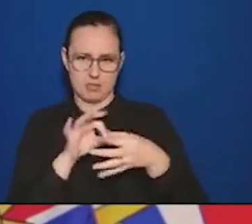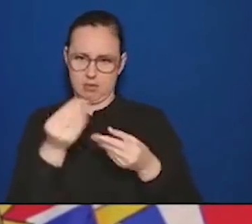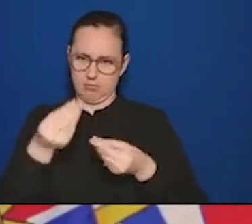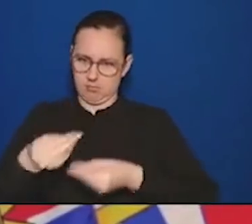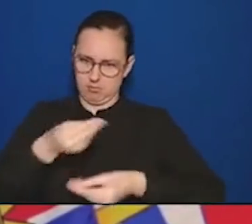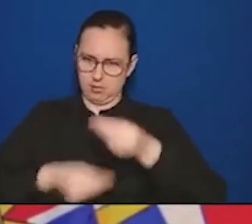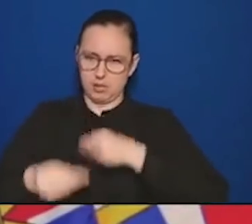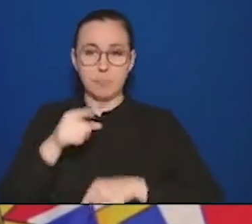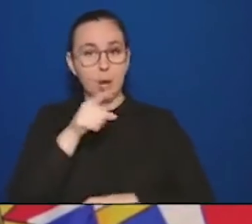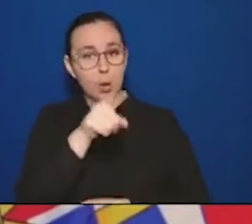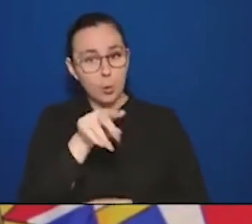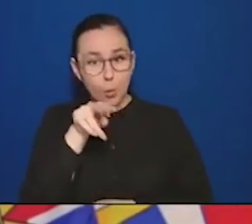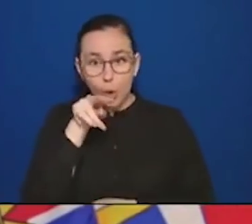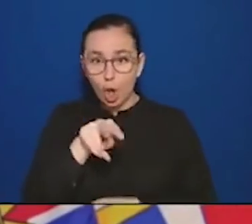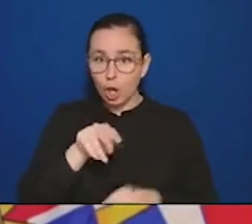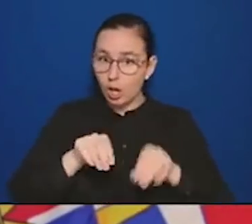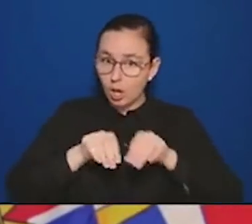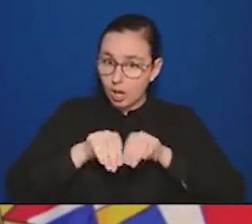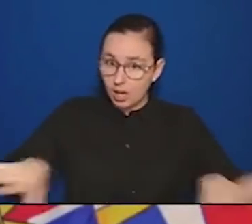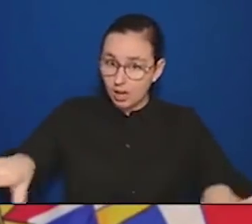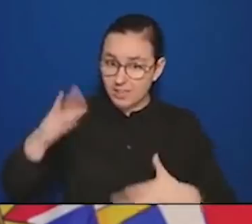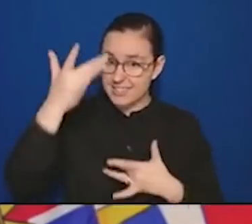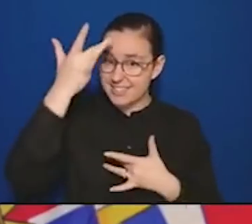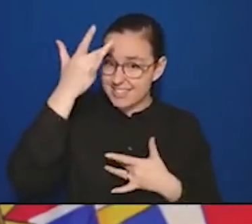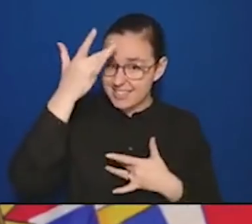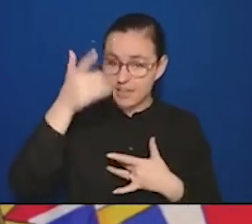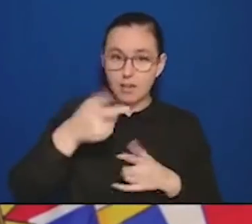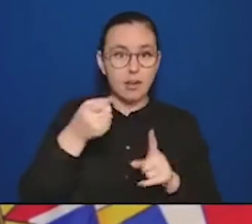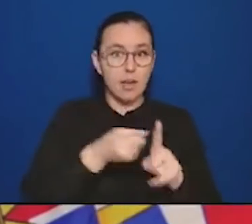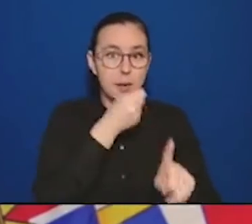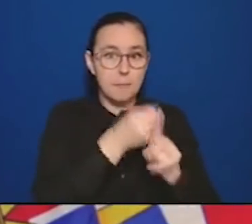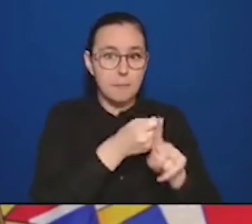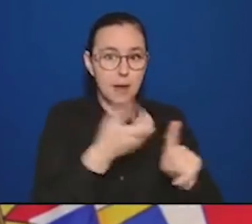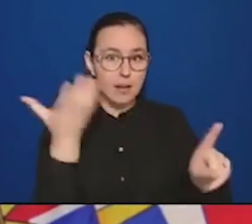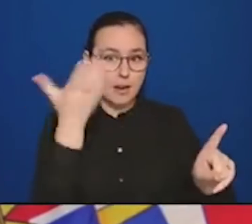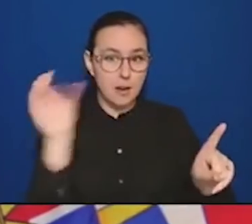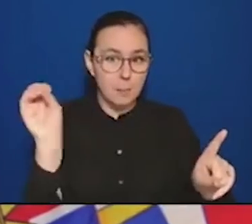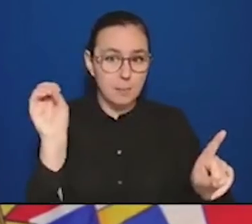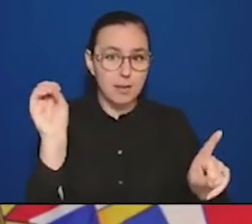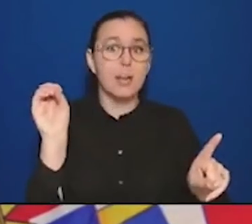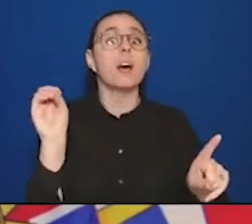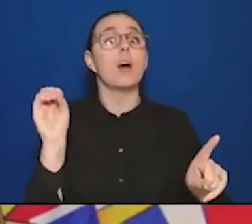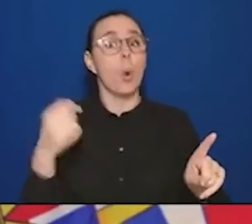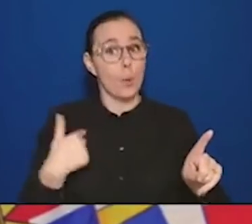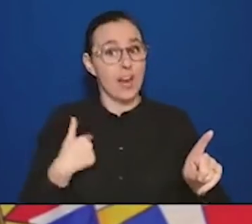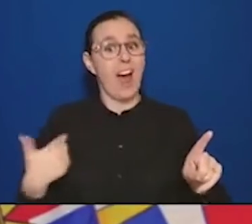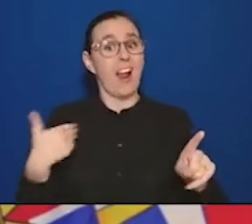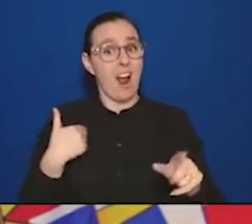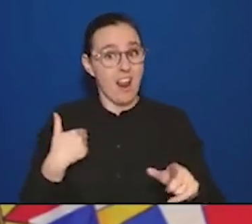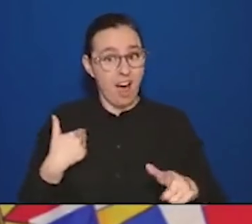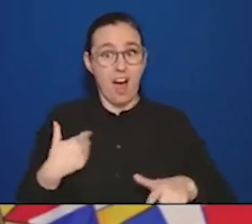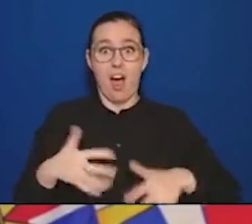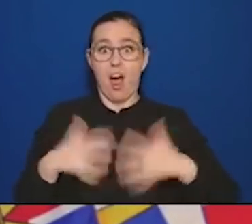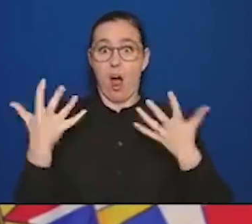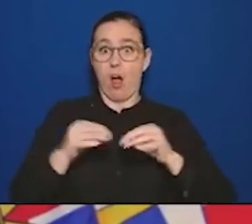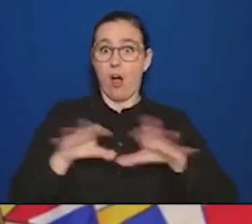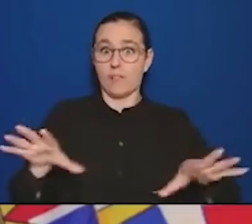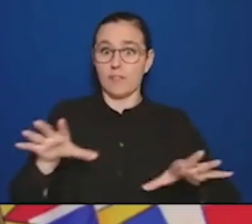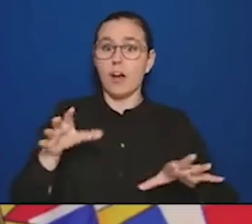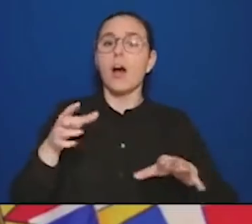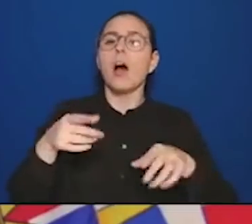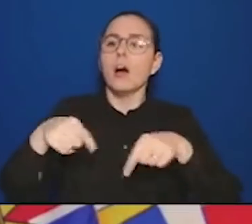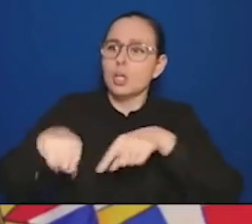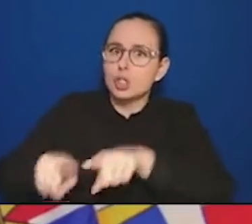our colleagues from the Surrey Board of Trade know this well, we had a lot of transmission in workplaces in the second and third waves